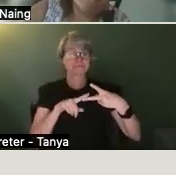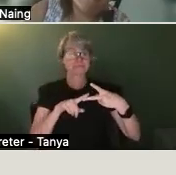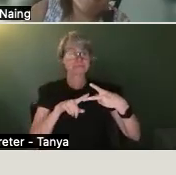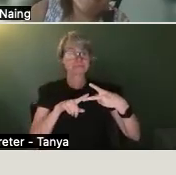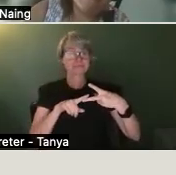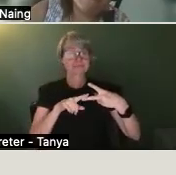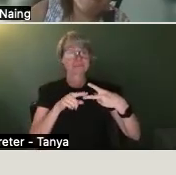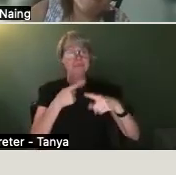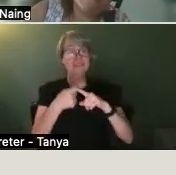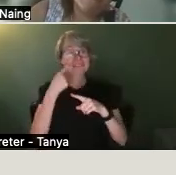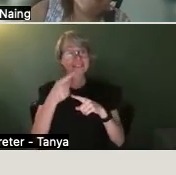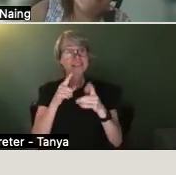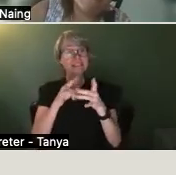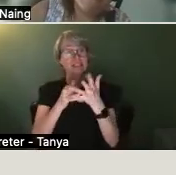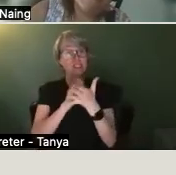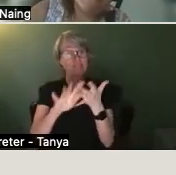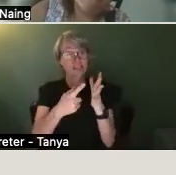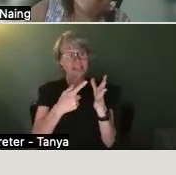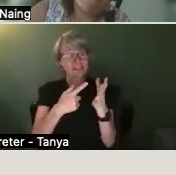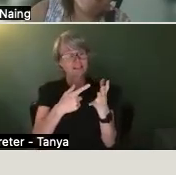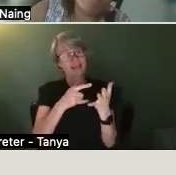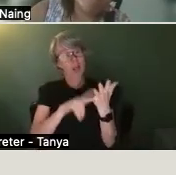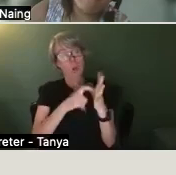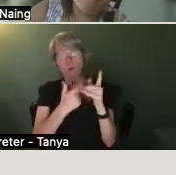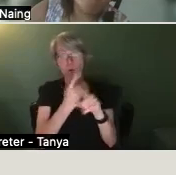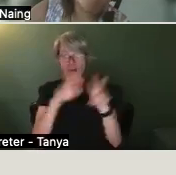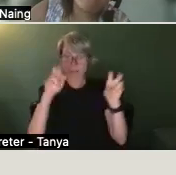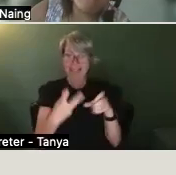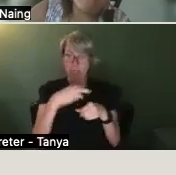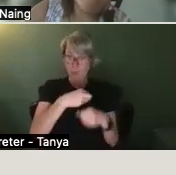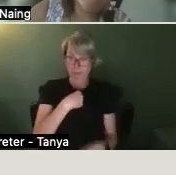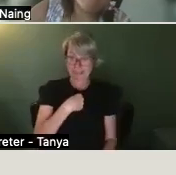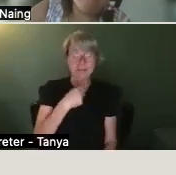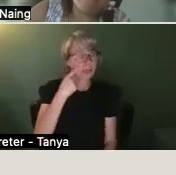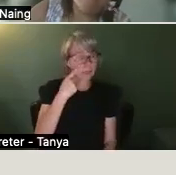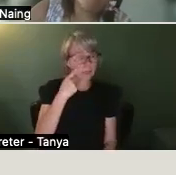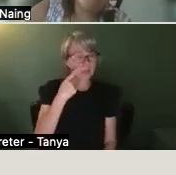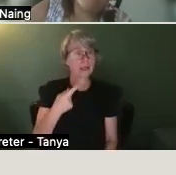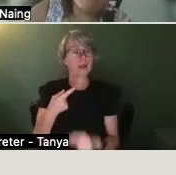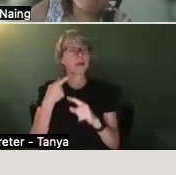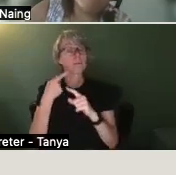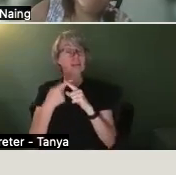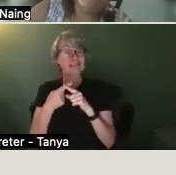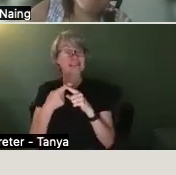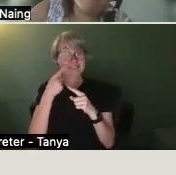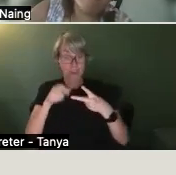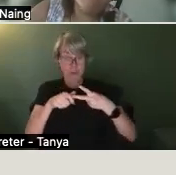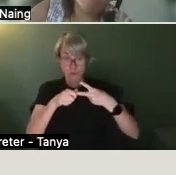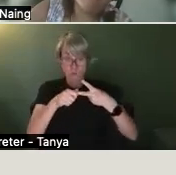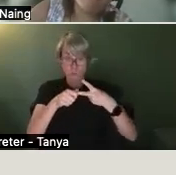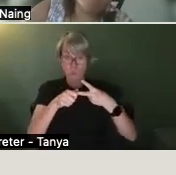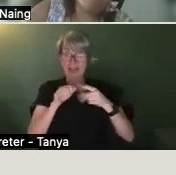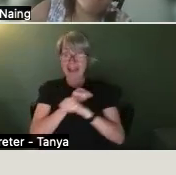Include Me that Sophie and Laura also talked about. Please subscribe to the National Centre of Excellence in Intellectual Disability Health